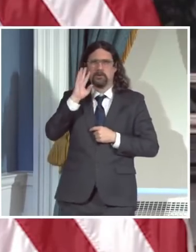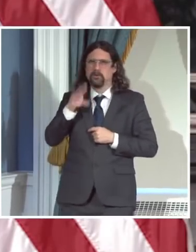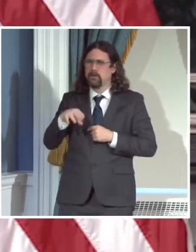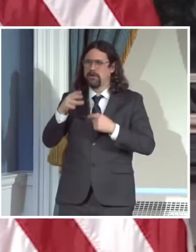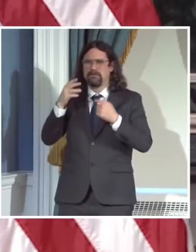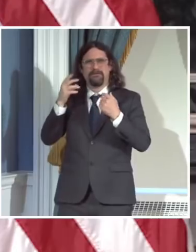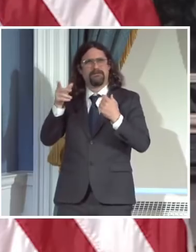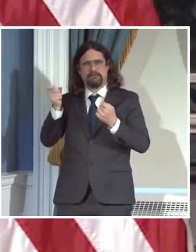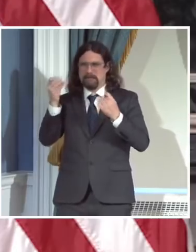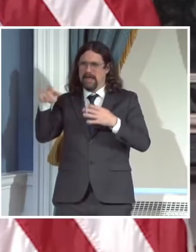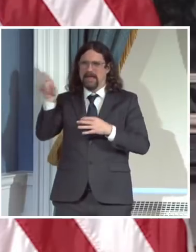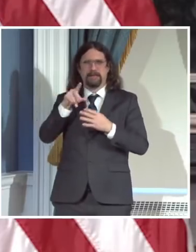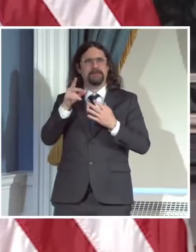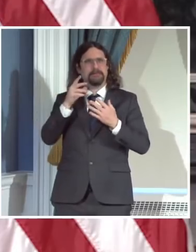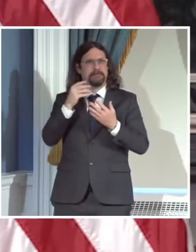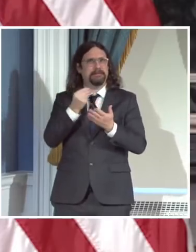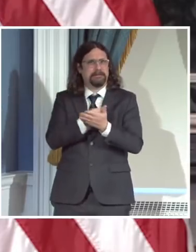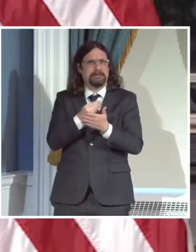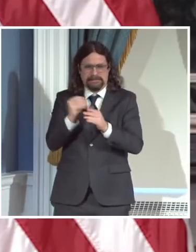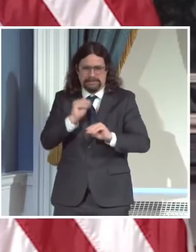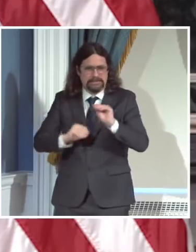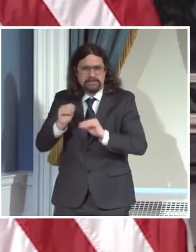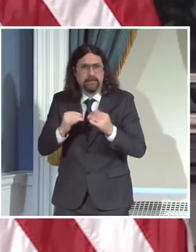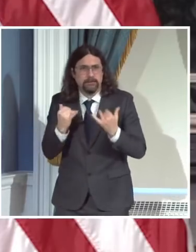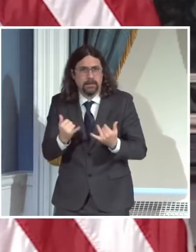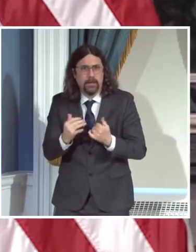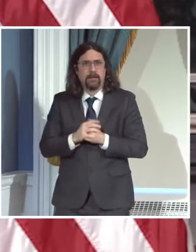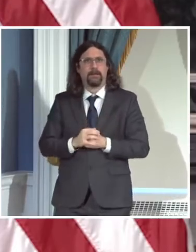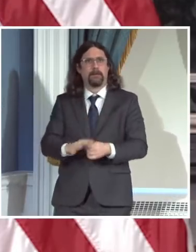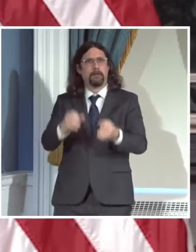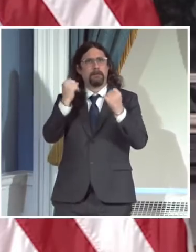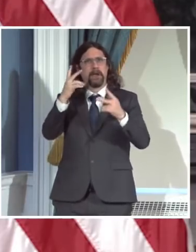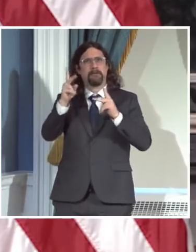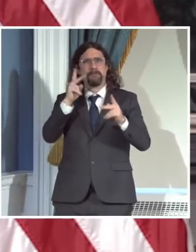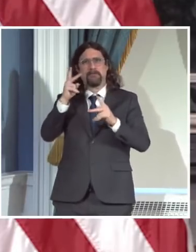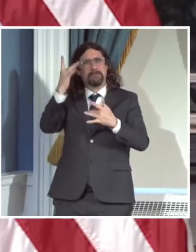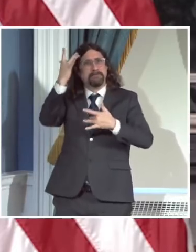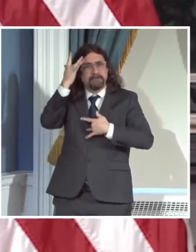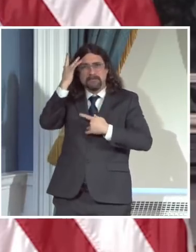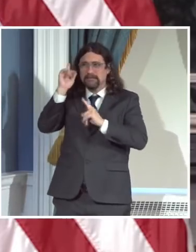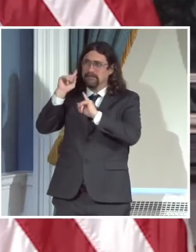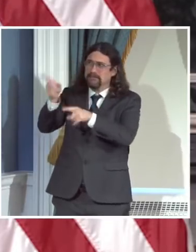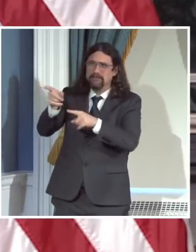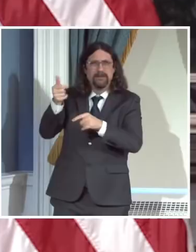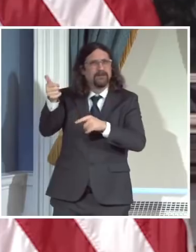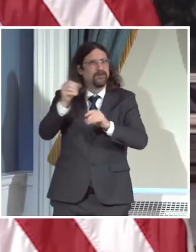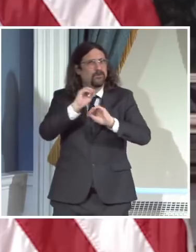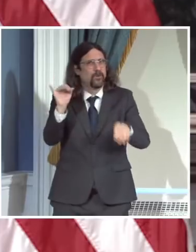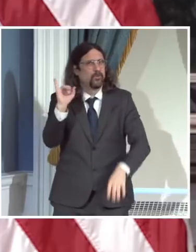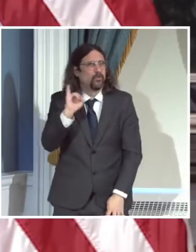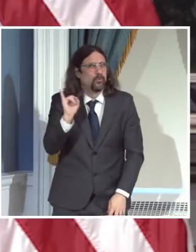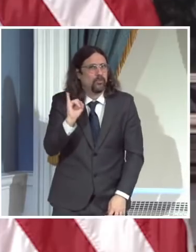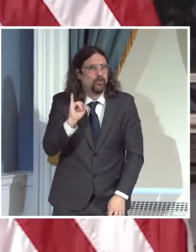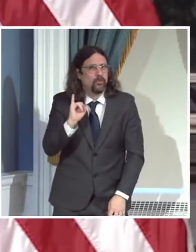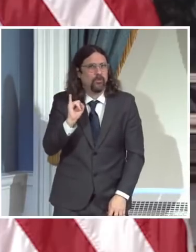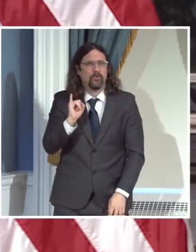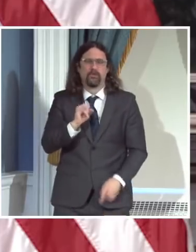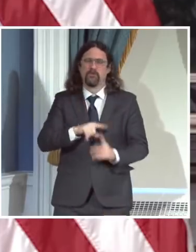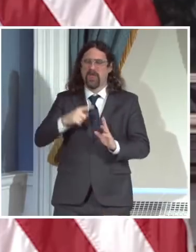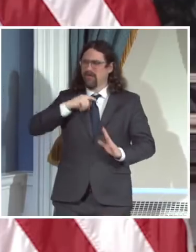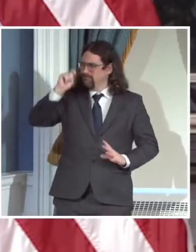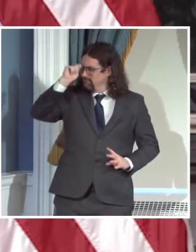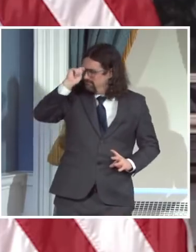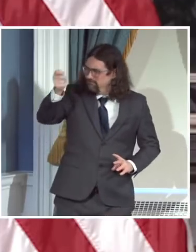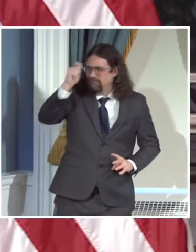independent hospitals are absolutely crucial in our ability to fight this battle. And a lot of them have struggled lately, no fault of their own.